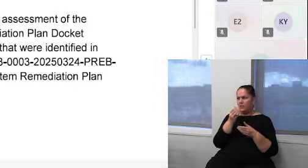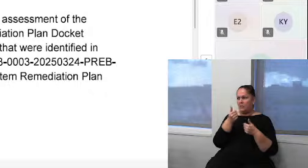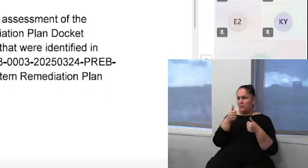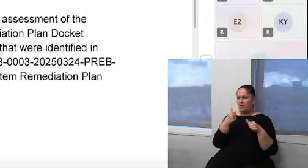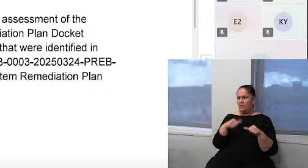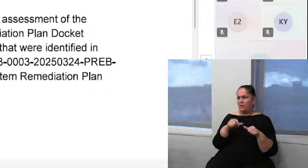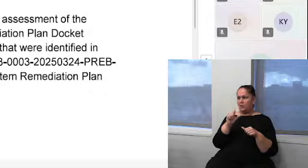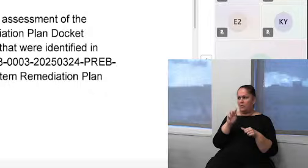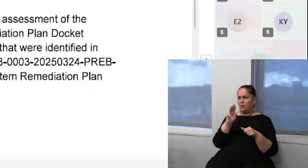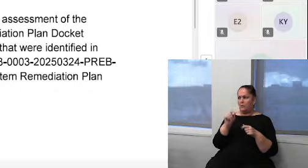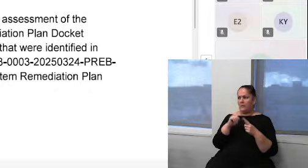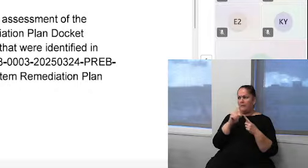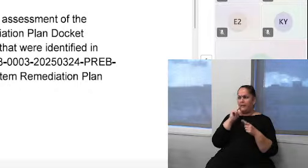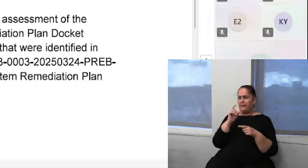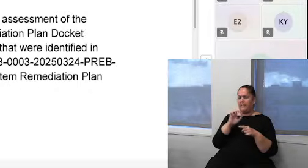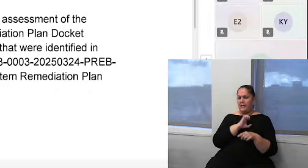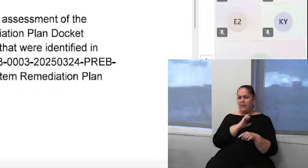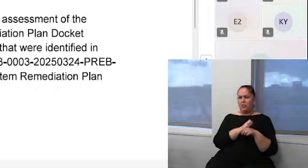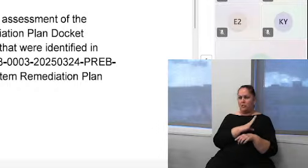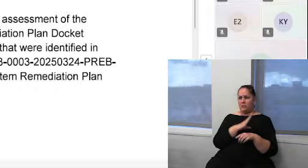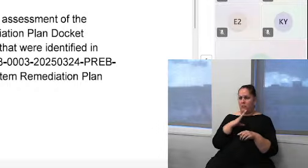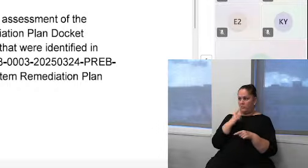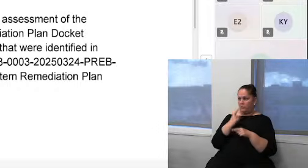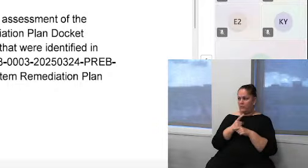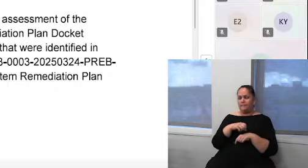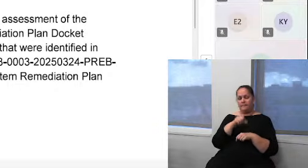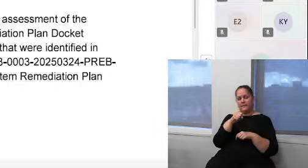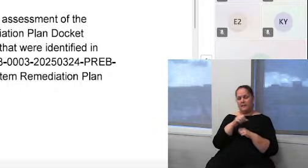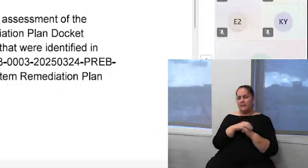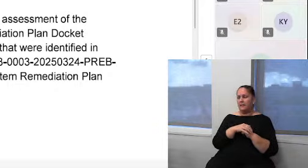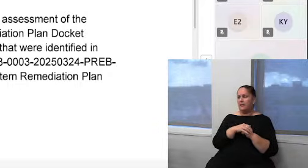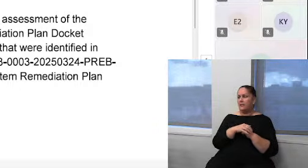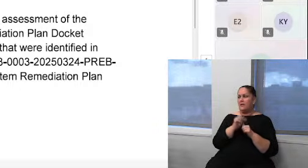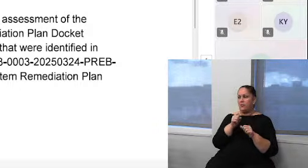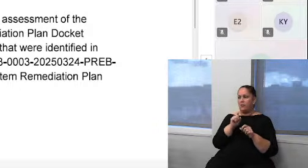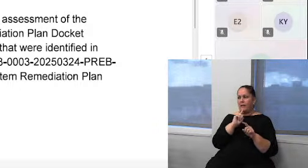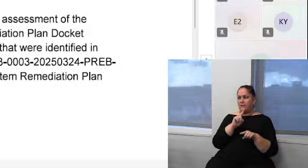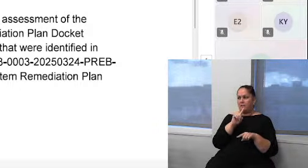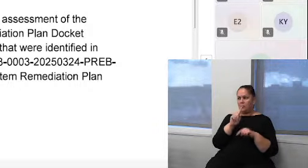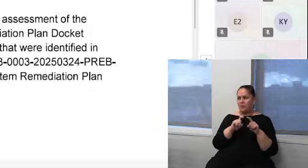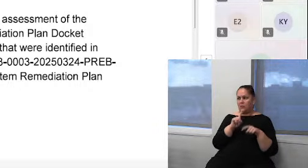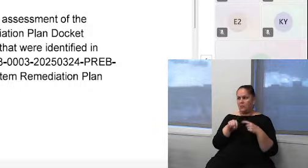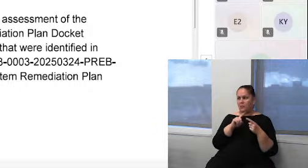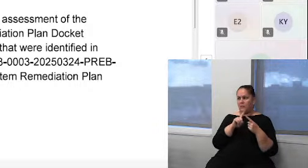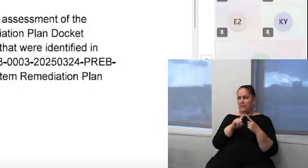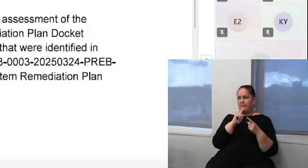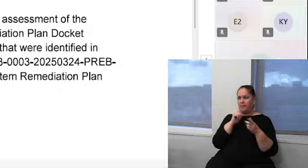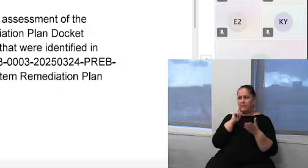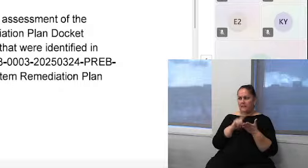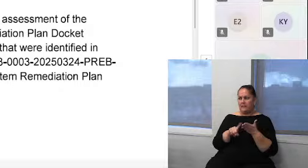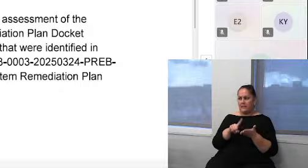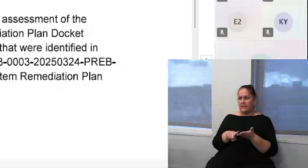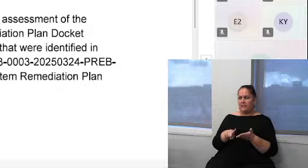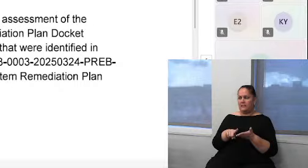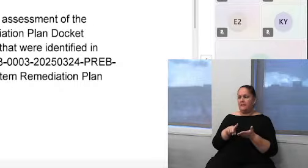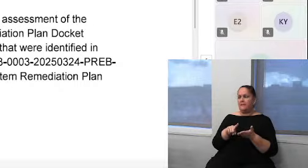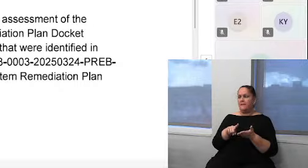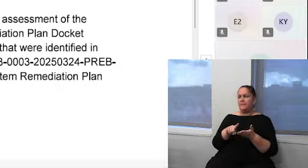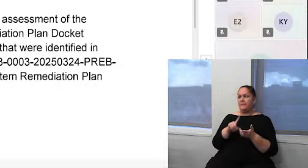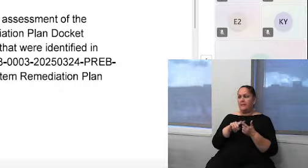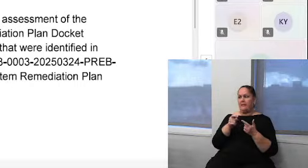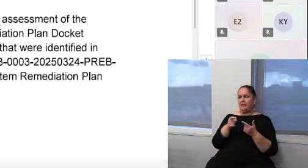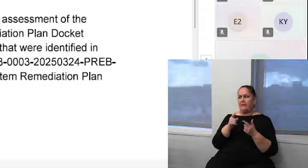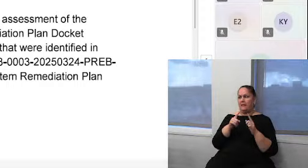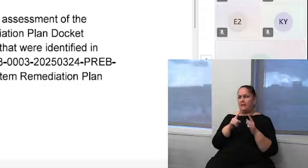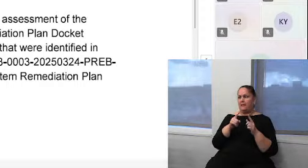for information posed to Luma by the Energy Bureau, correct? Yes. And you answered questions regarding the